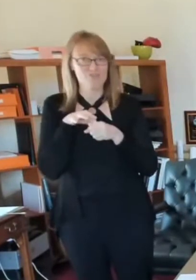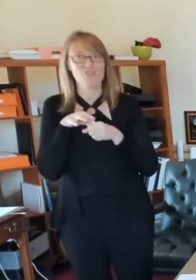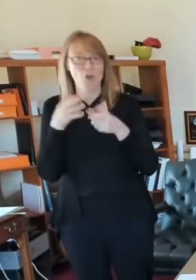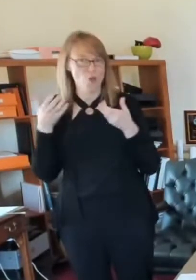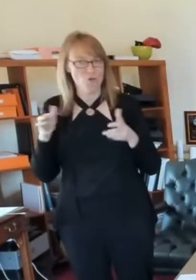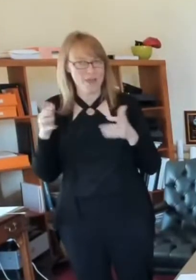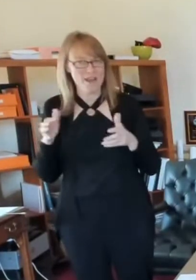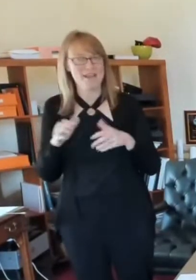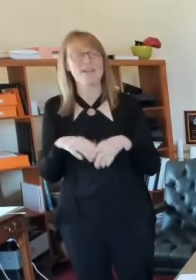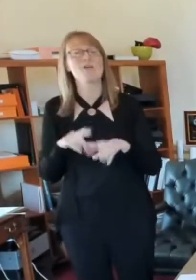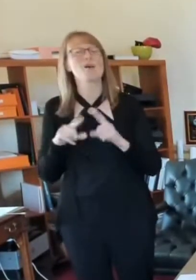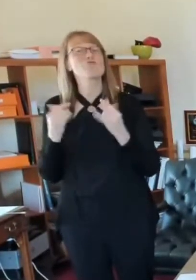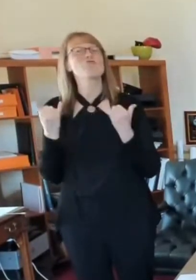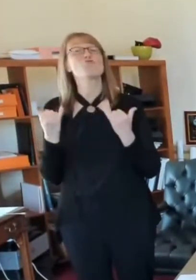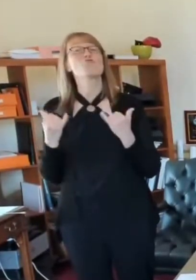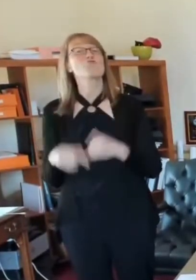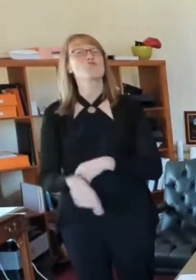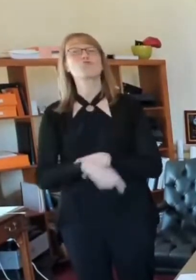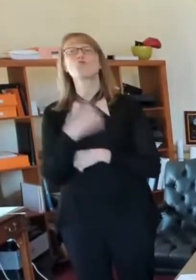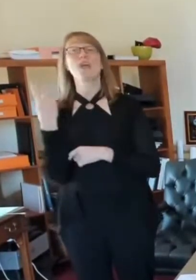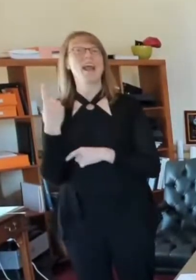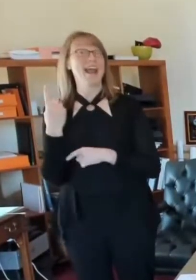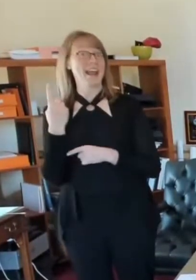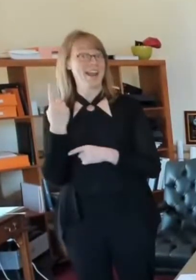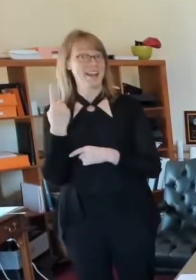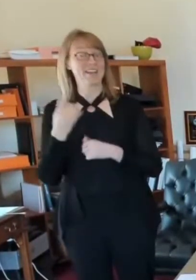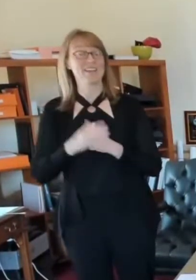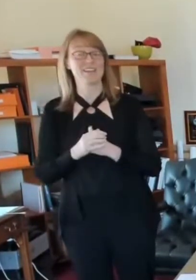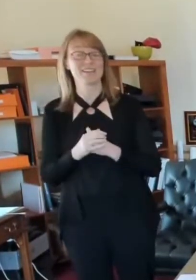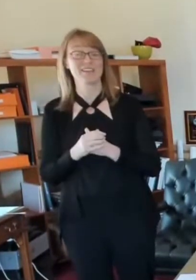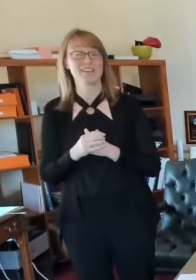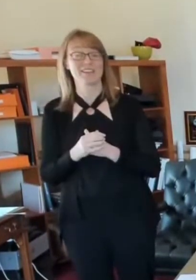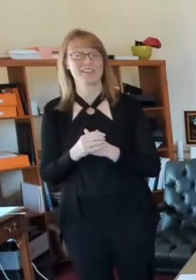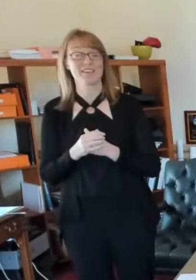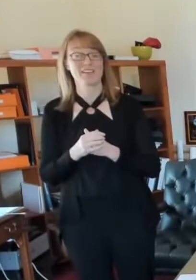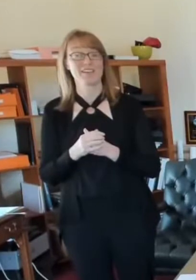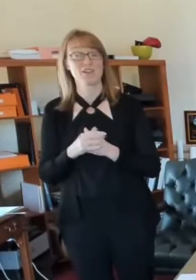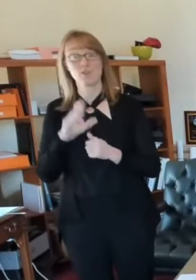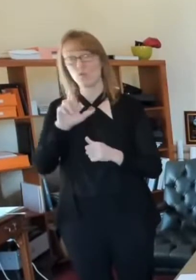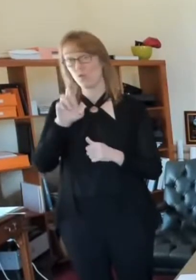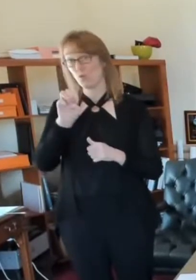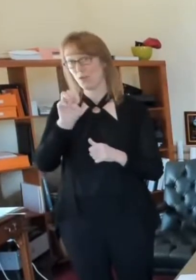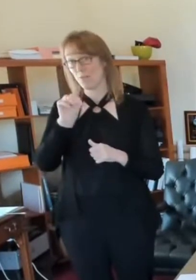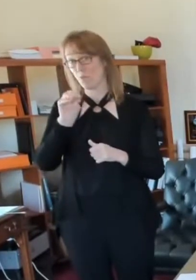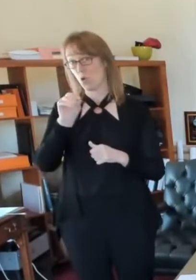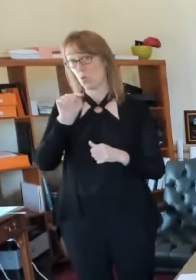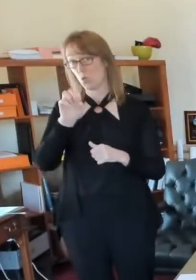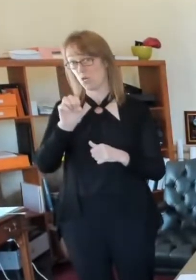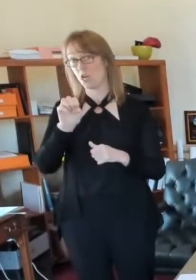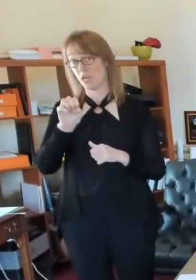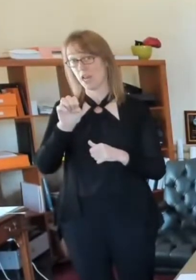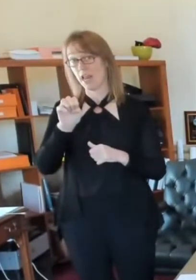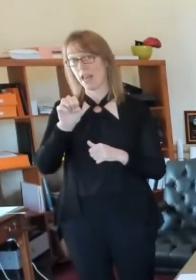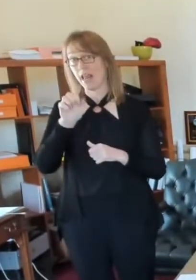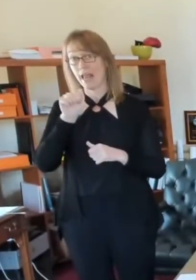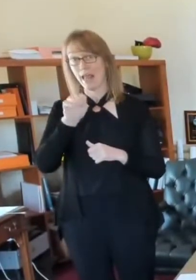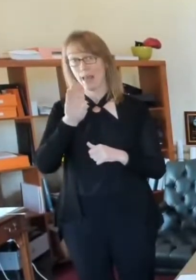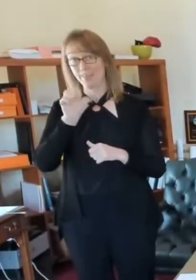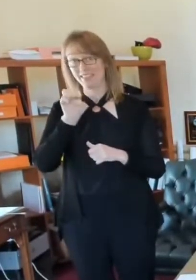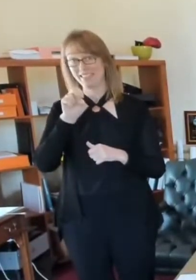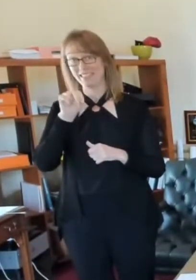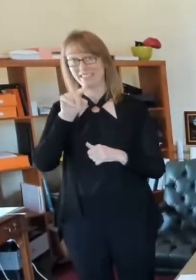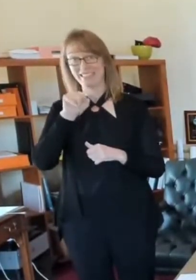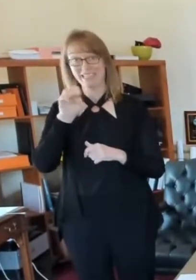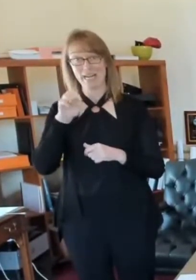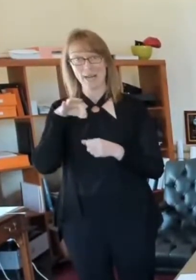today, the remote absentee polling places at the public libraries opened.